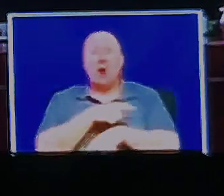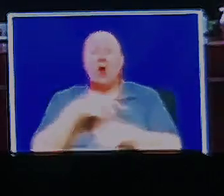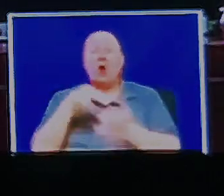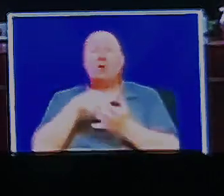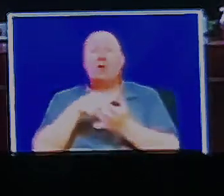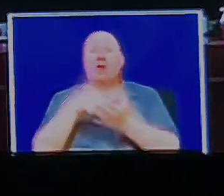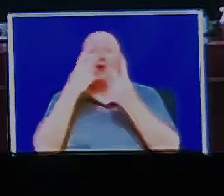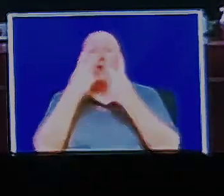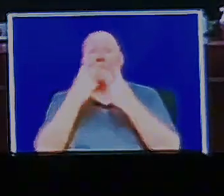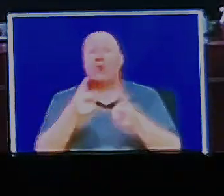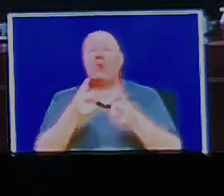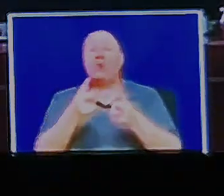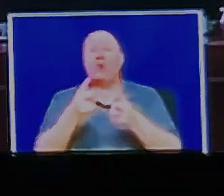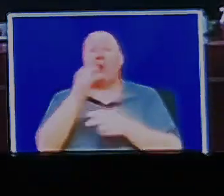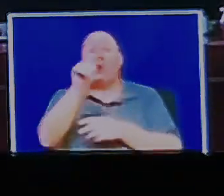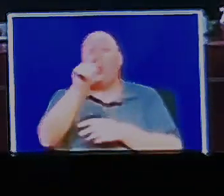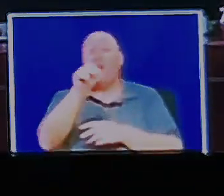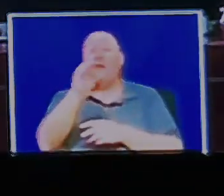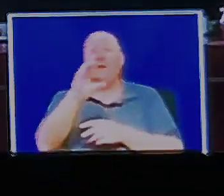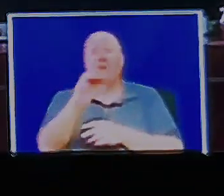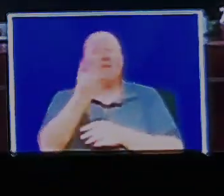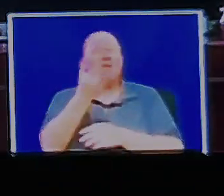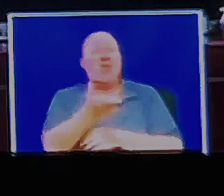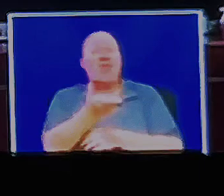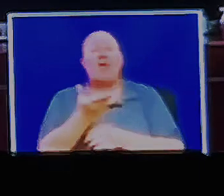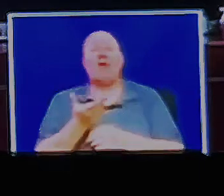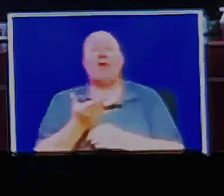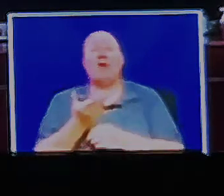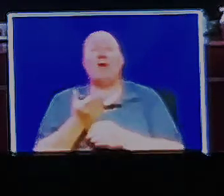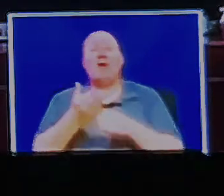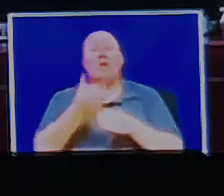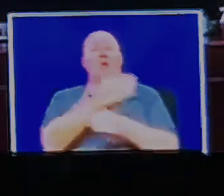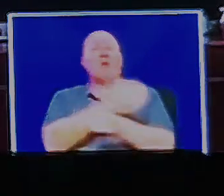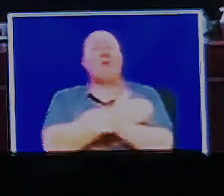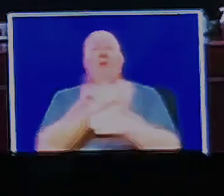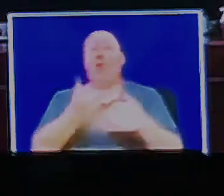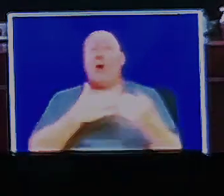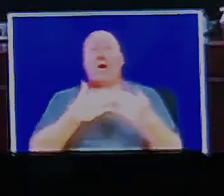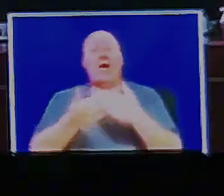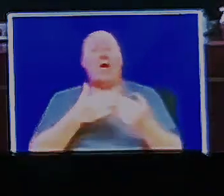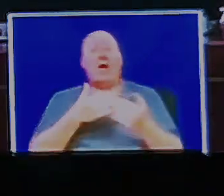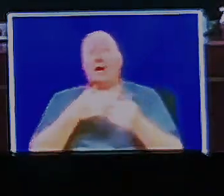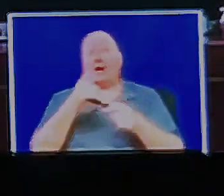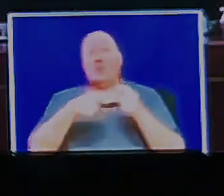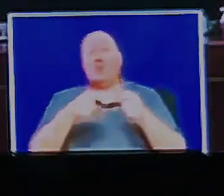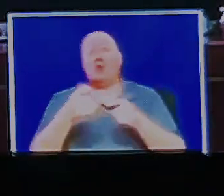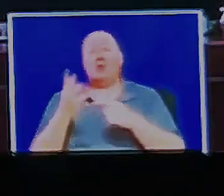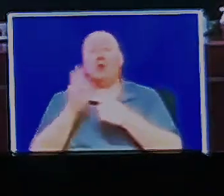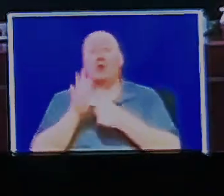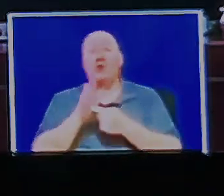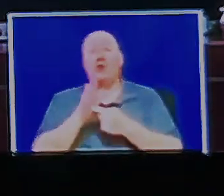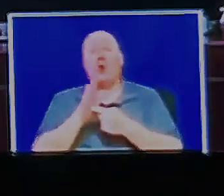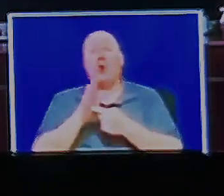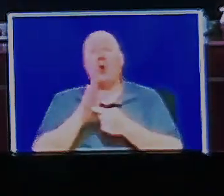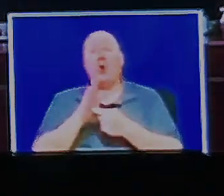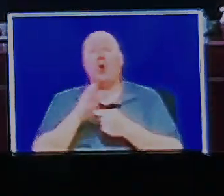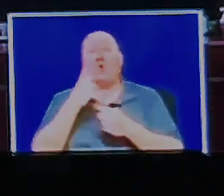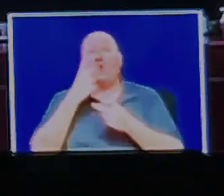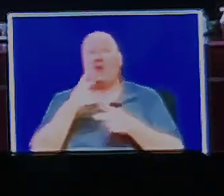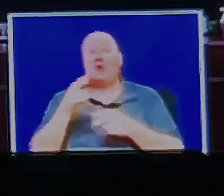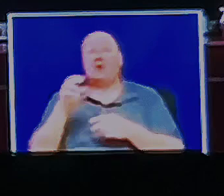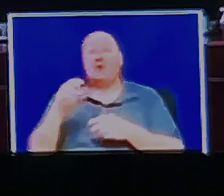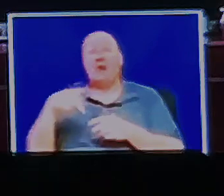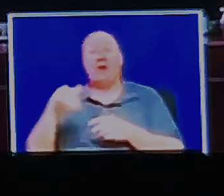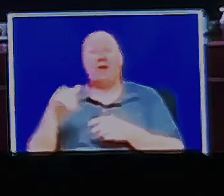view of the African National Congress before anyone expressed a view on Palestine, and so don't come